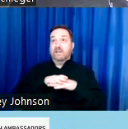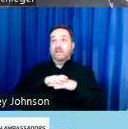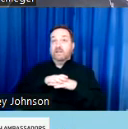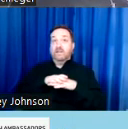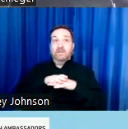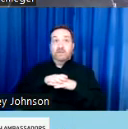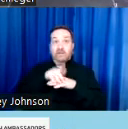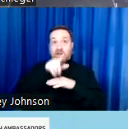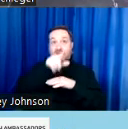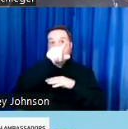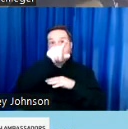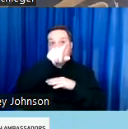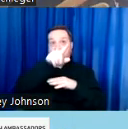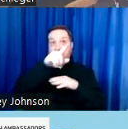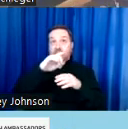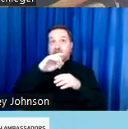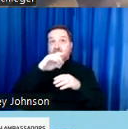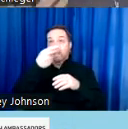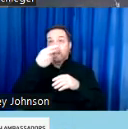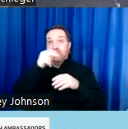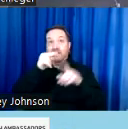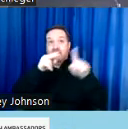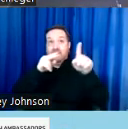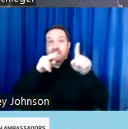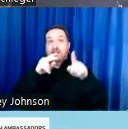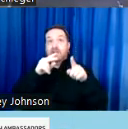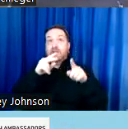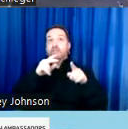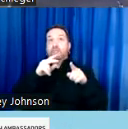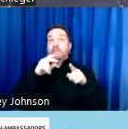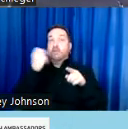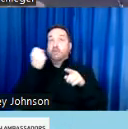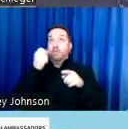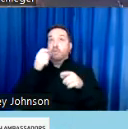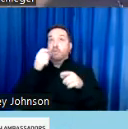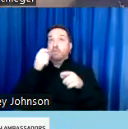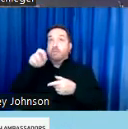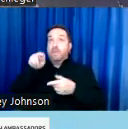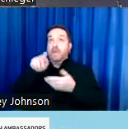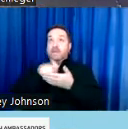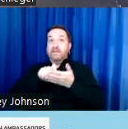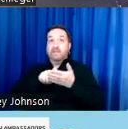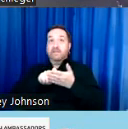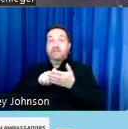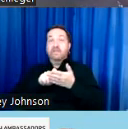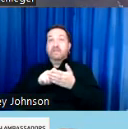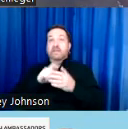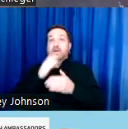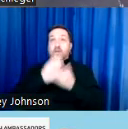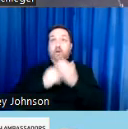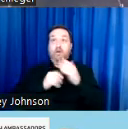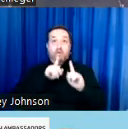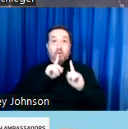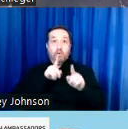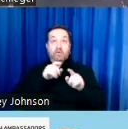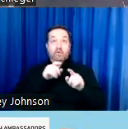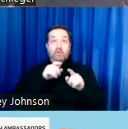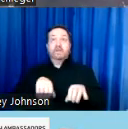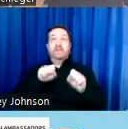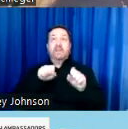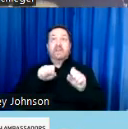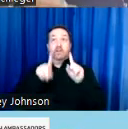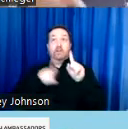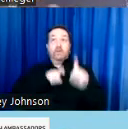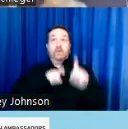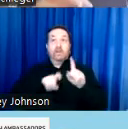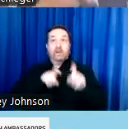holding the pen there, as part of your order, you're able to take a questionnaire that they have many different options